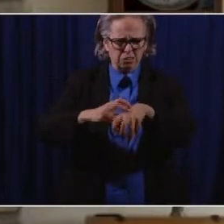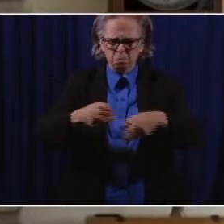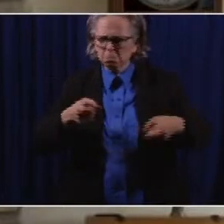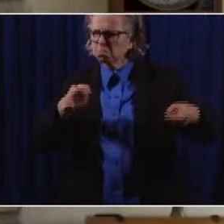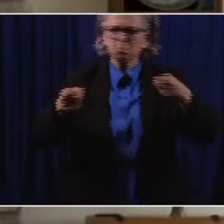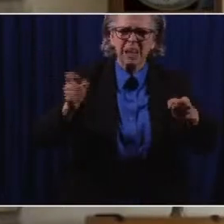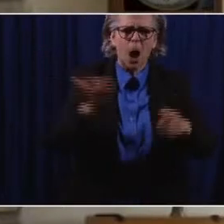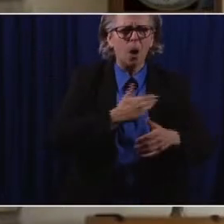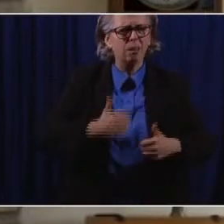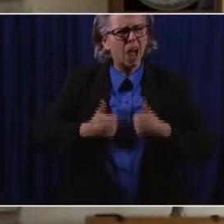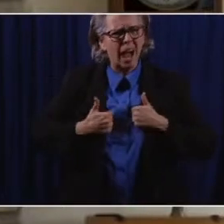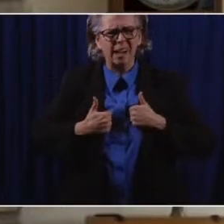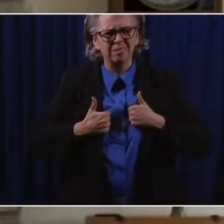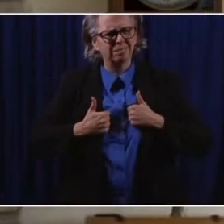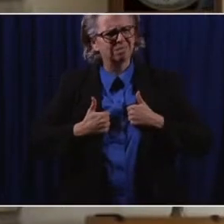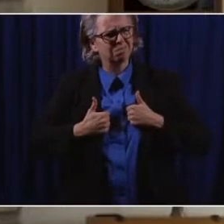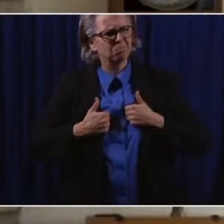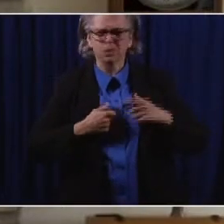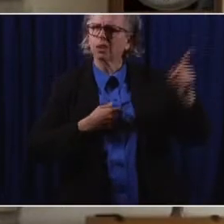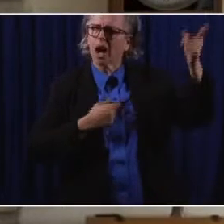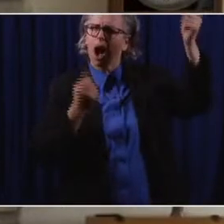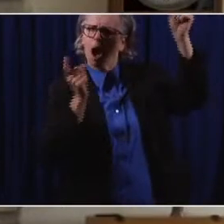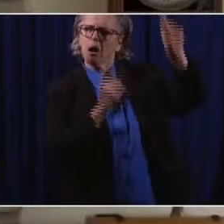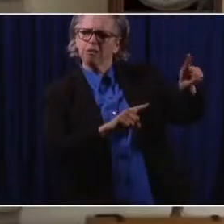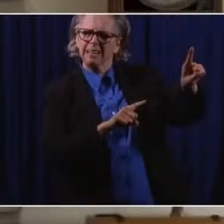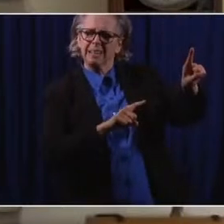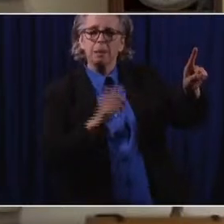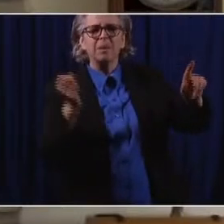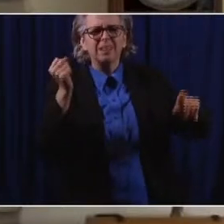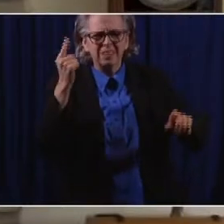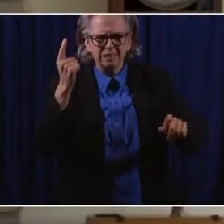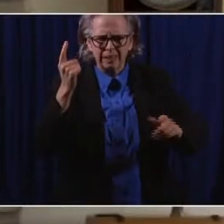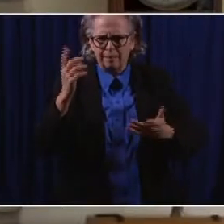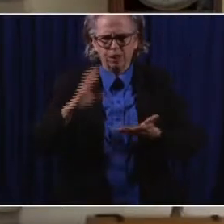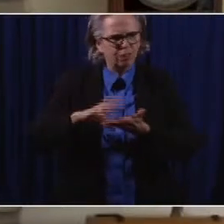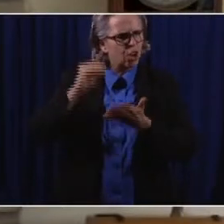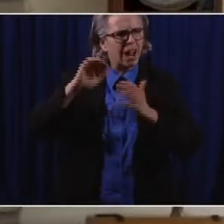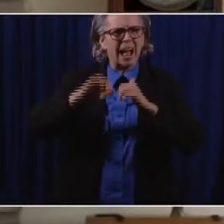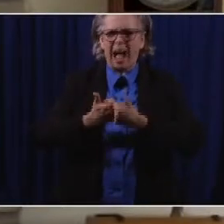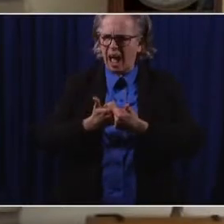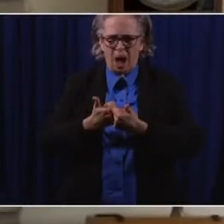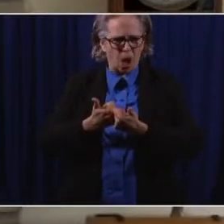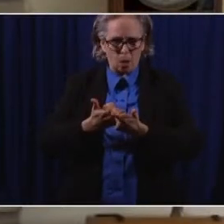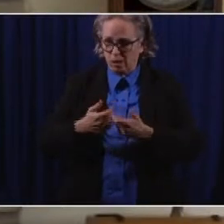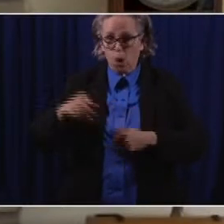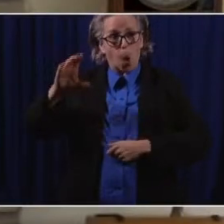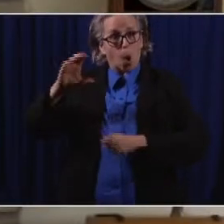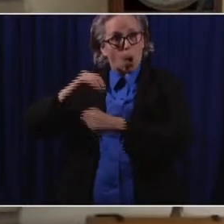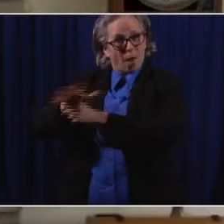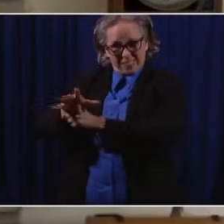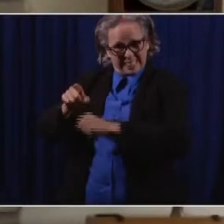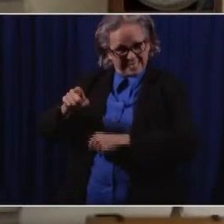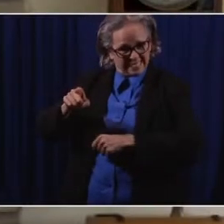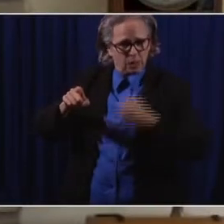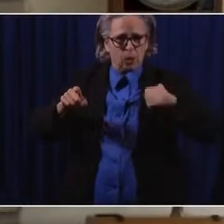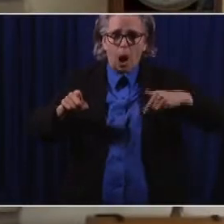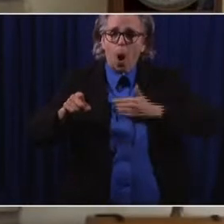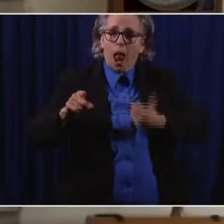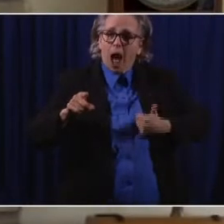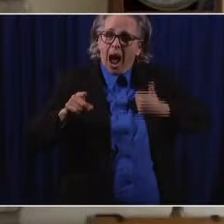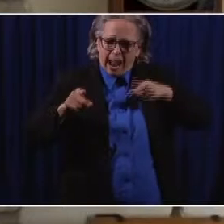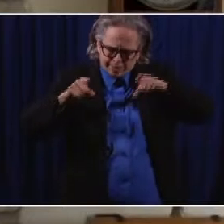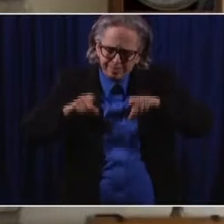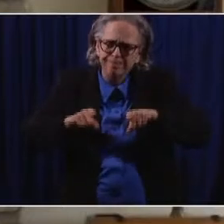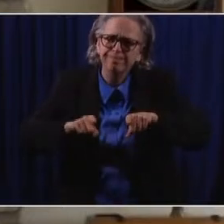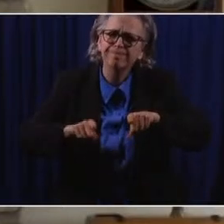have to learn to live with it, at least for a while. Part of that means accepting that it is in